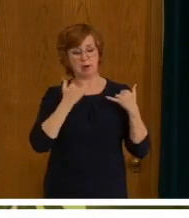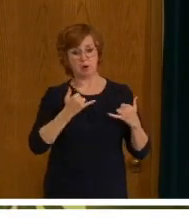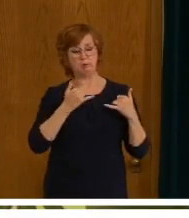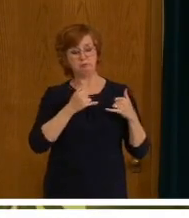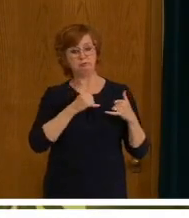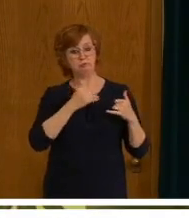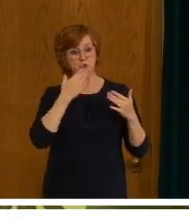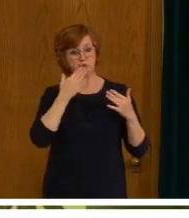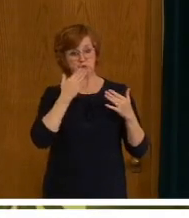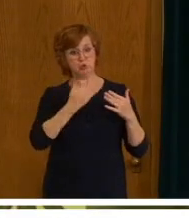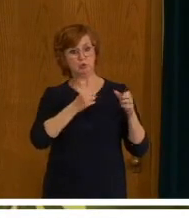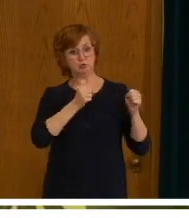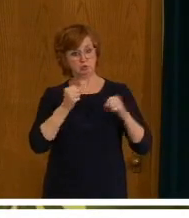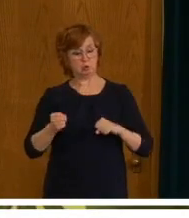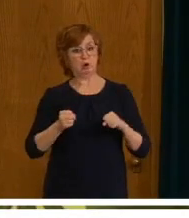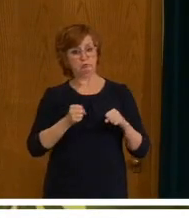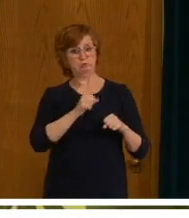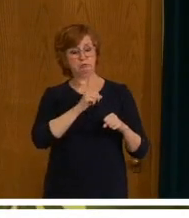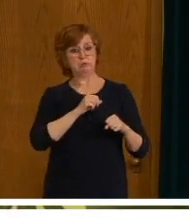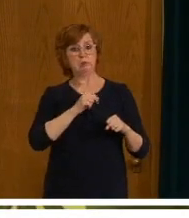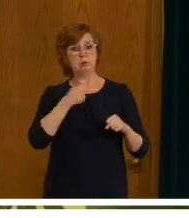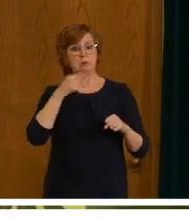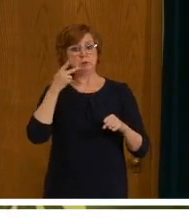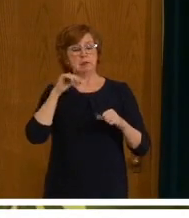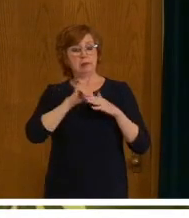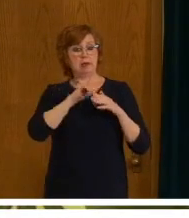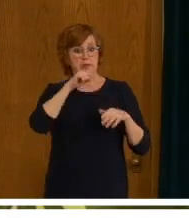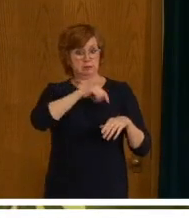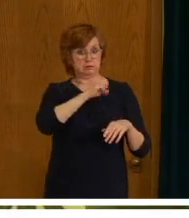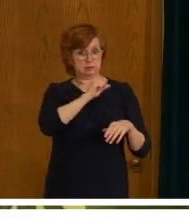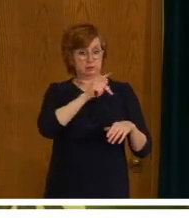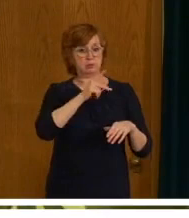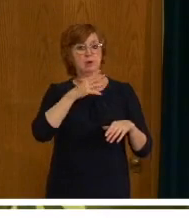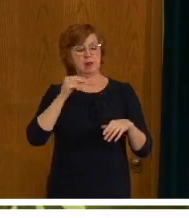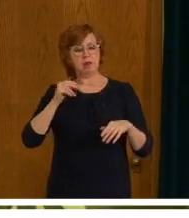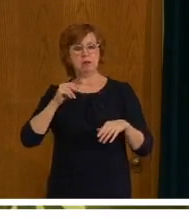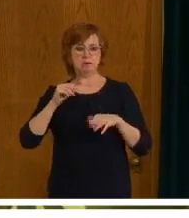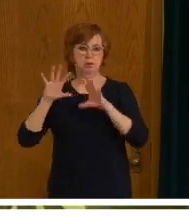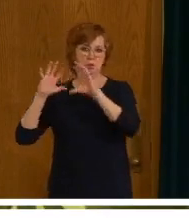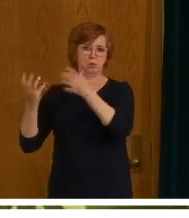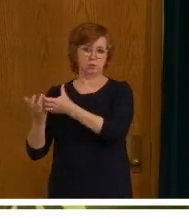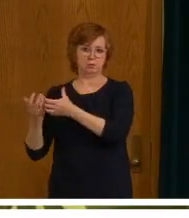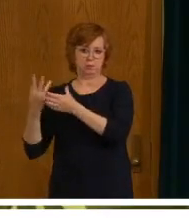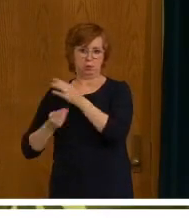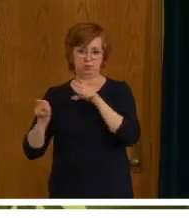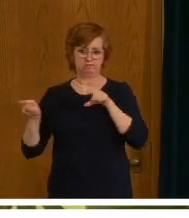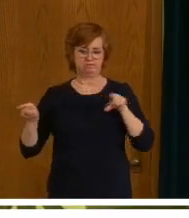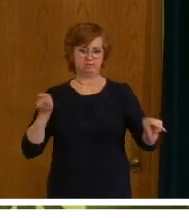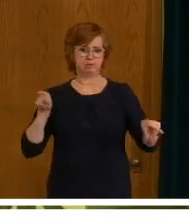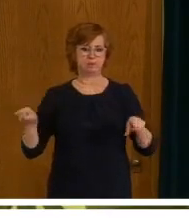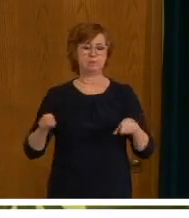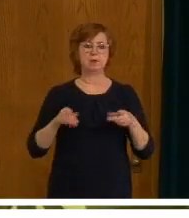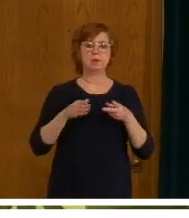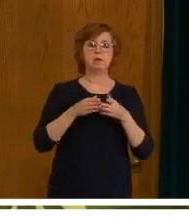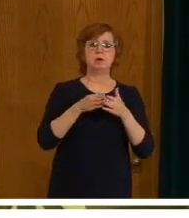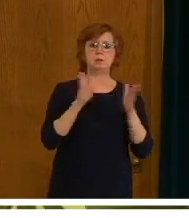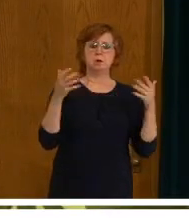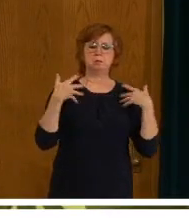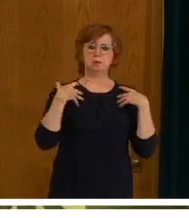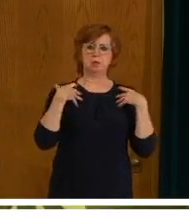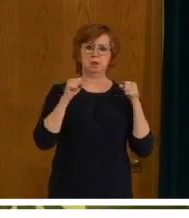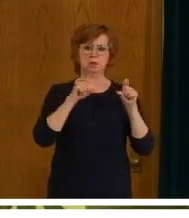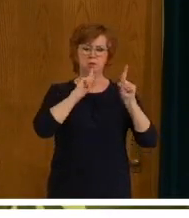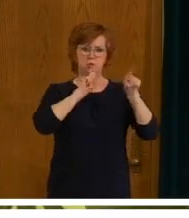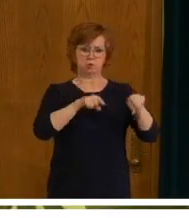has proven to be effective in many other jurisdictions around the world. The public health measures that have been in place have never been in place with